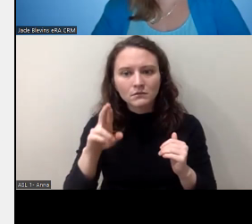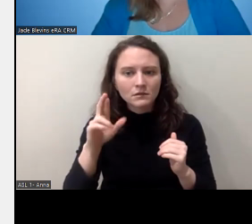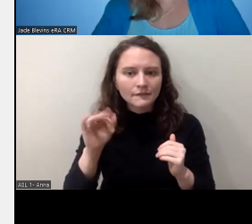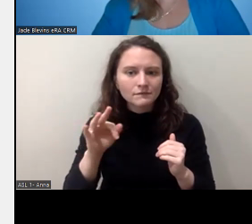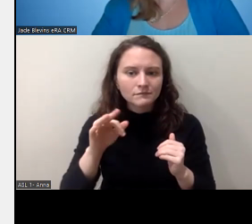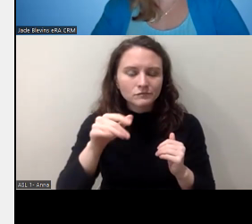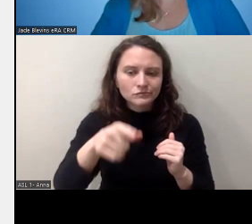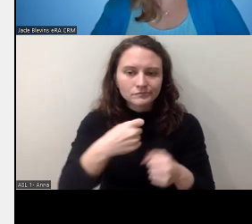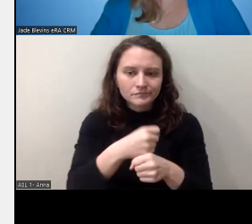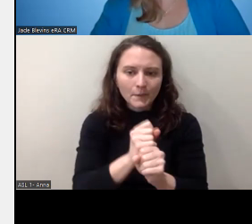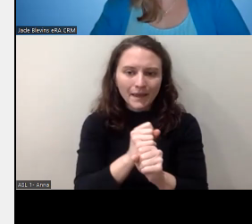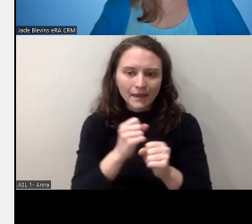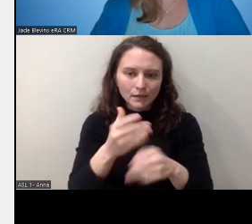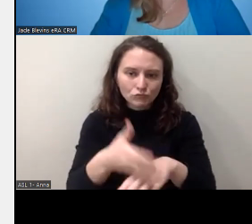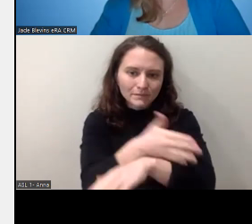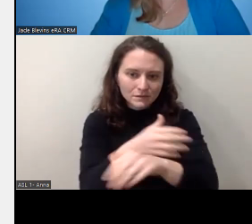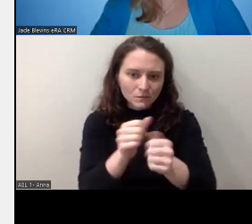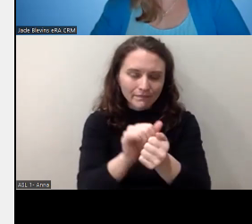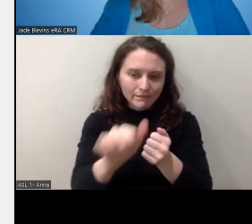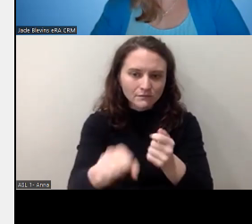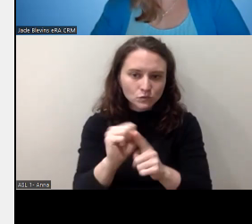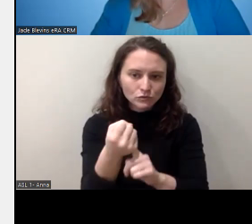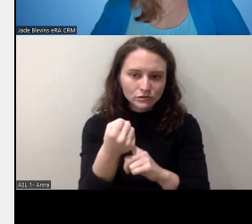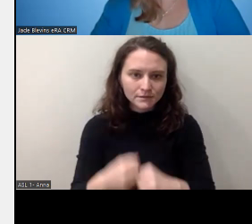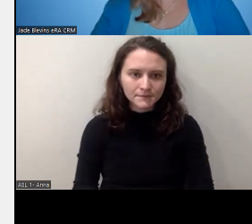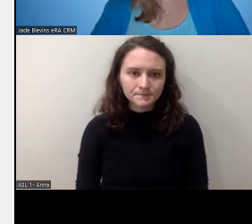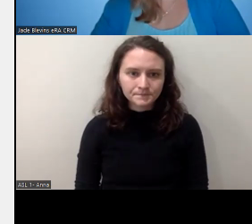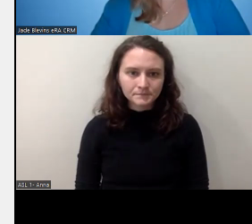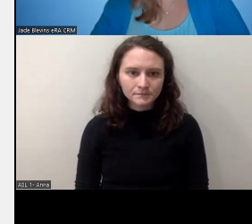that situation. Mm-hmm.